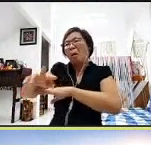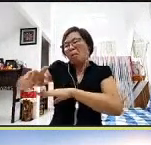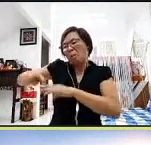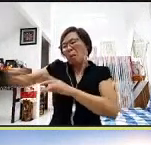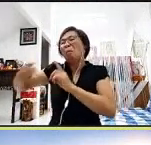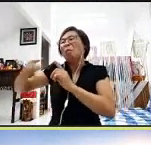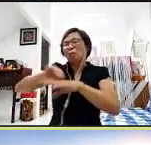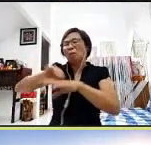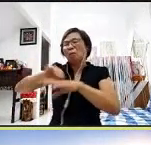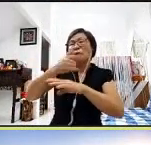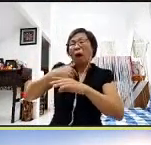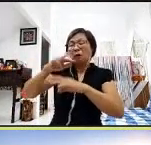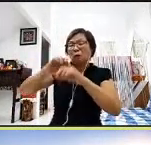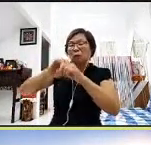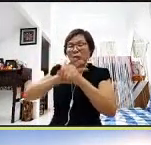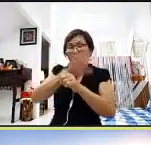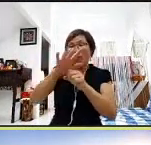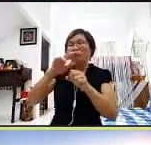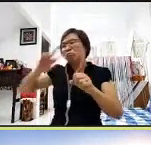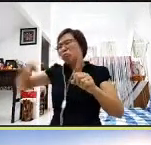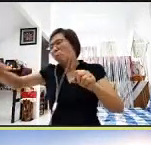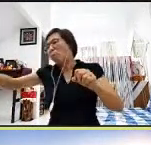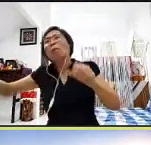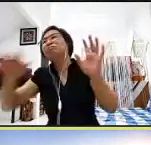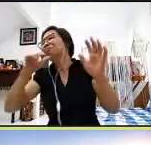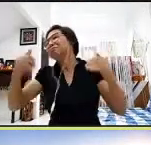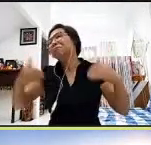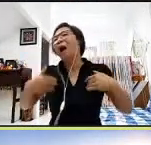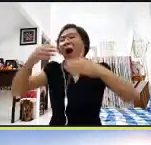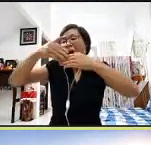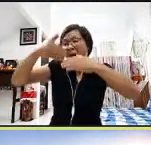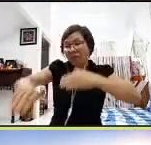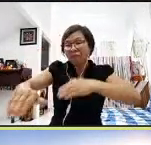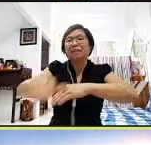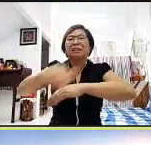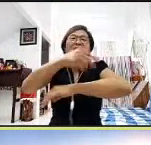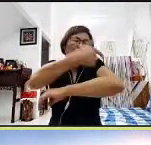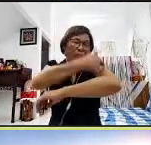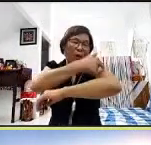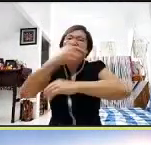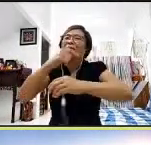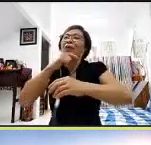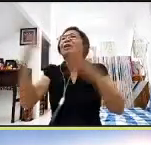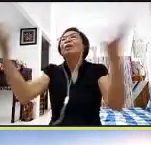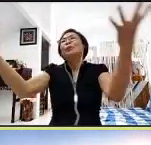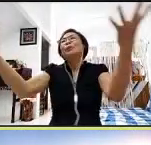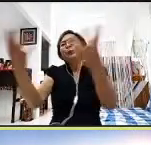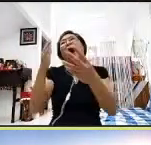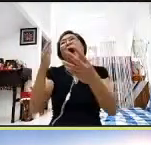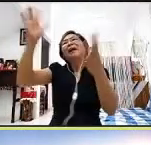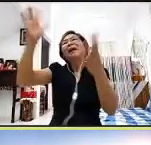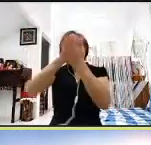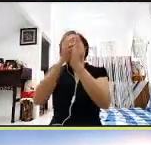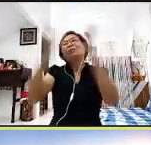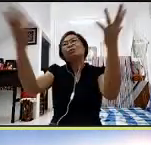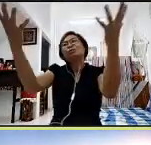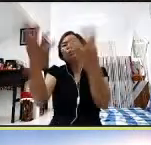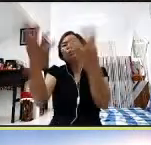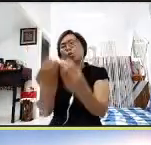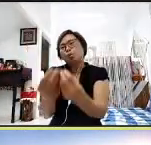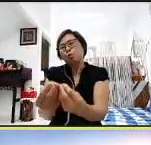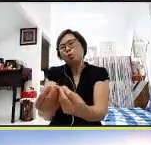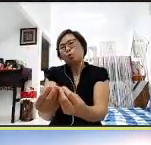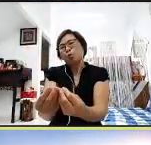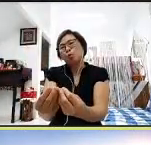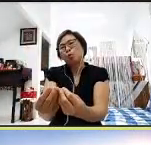proven, then after those vaccinated may be able to mask down. I'm not very sure, but at the time being, you are still not able to